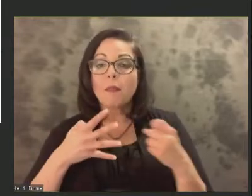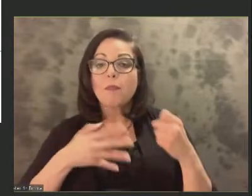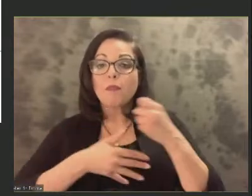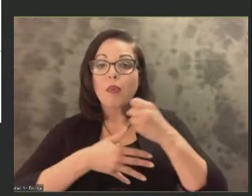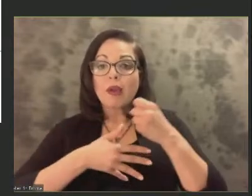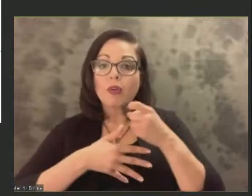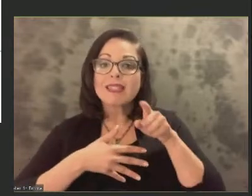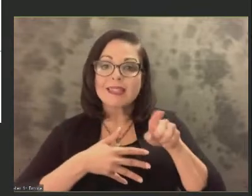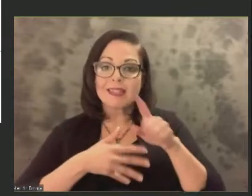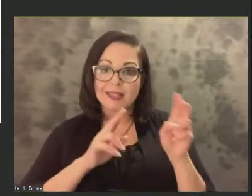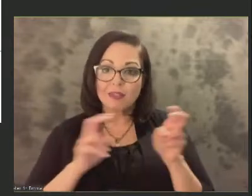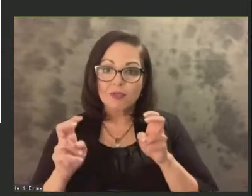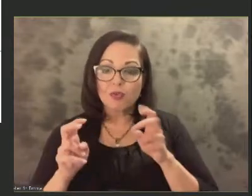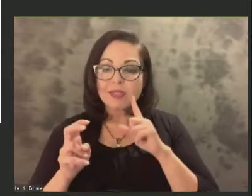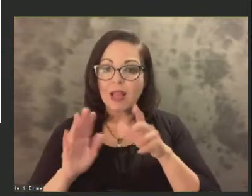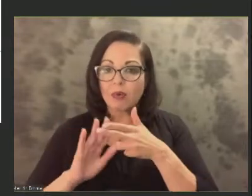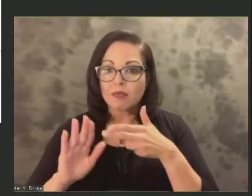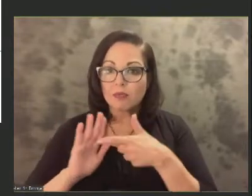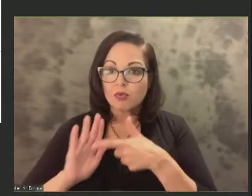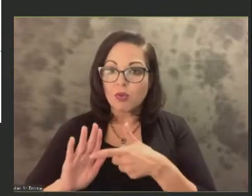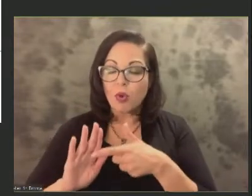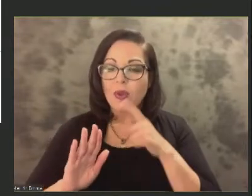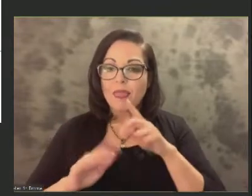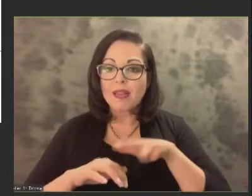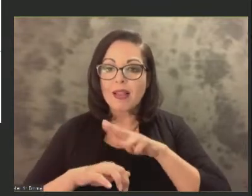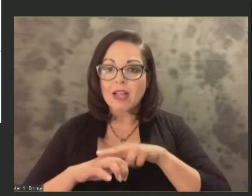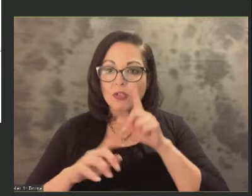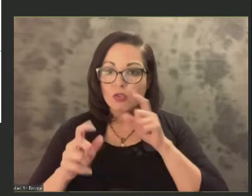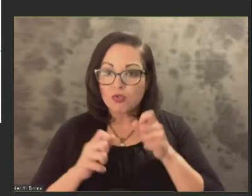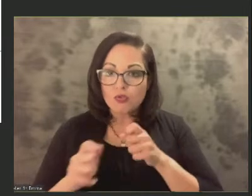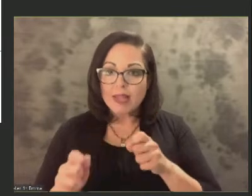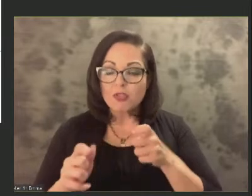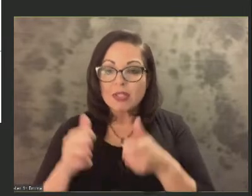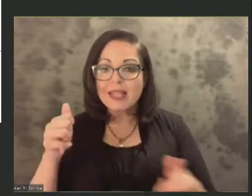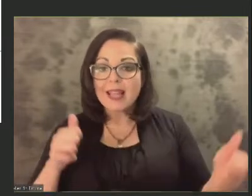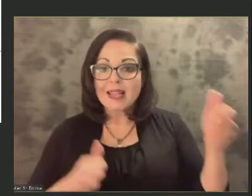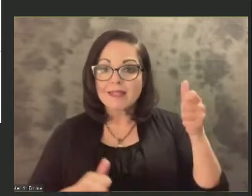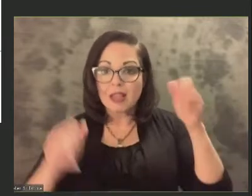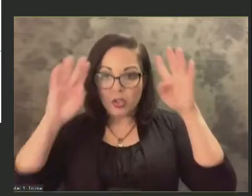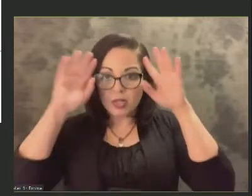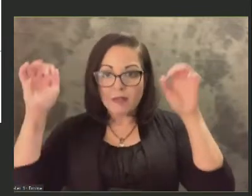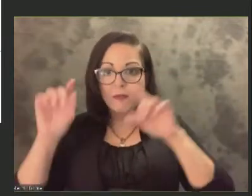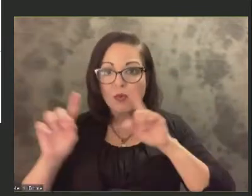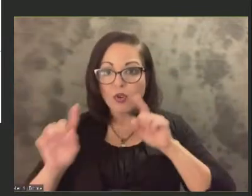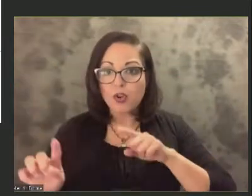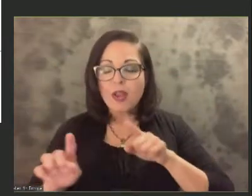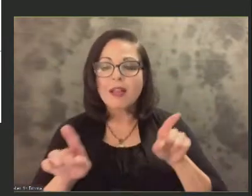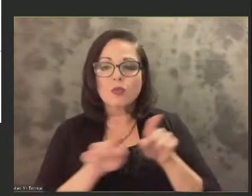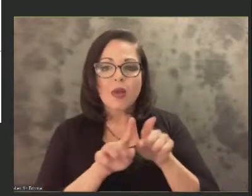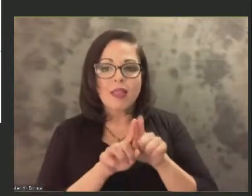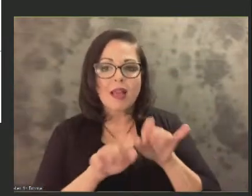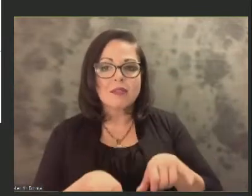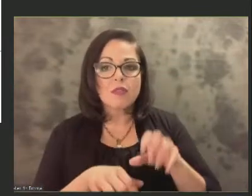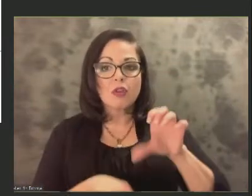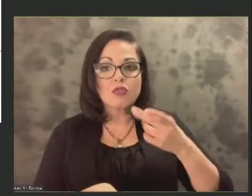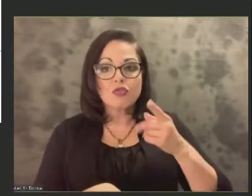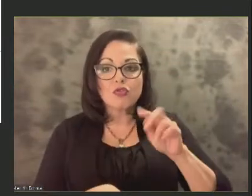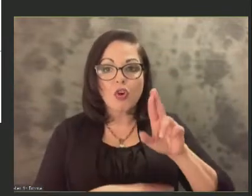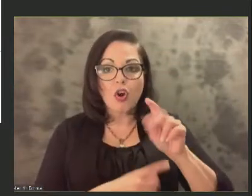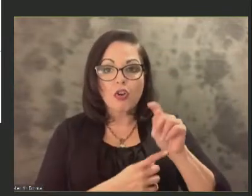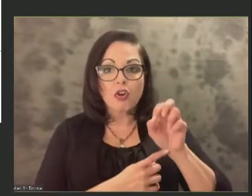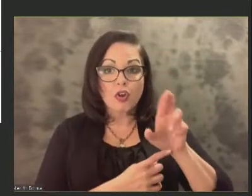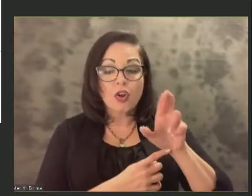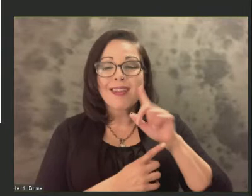that are highlighted in the National Strategy, Executive Order, as well as the Charter. And they did their work